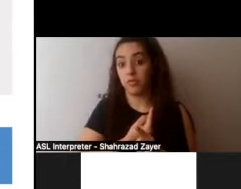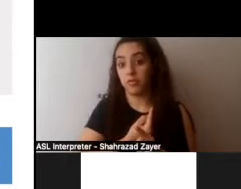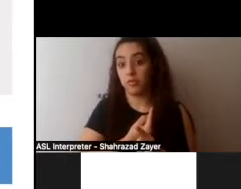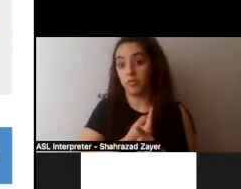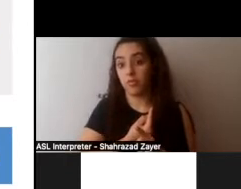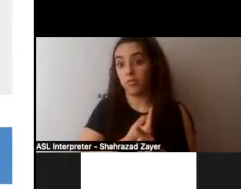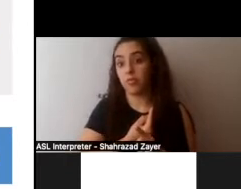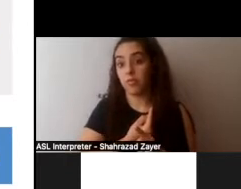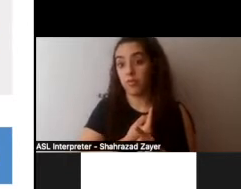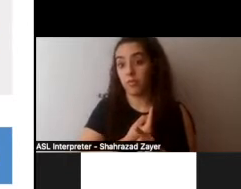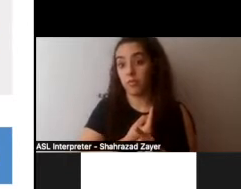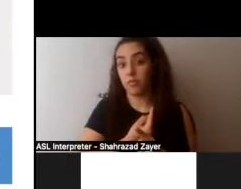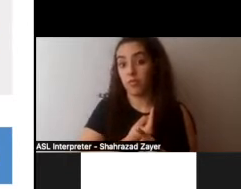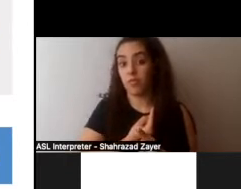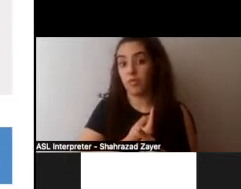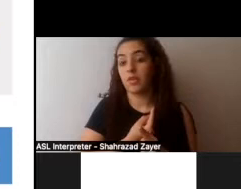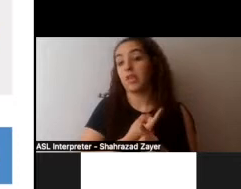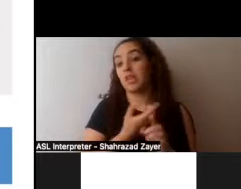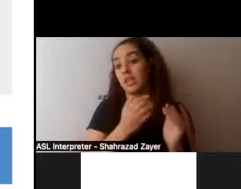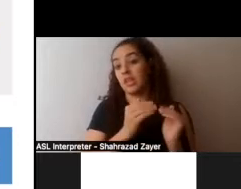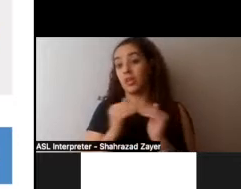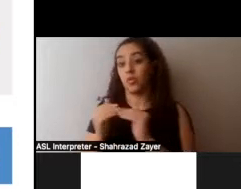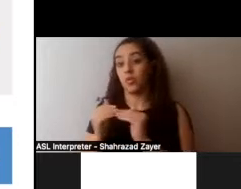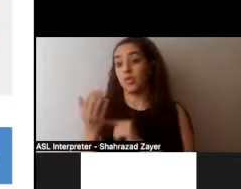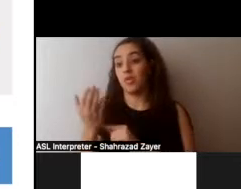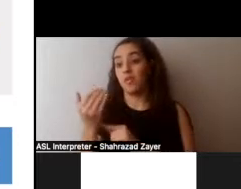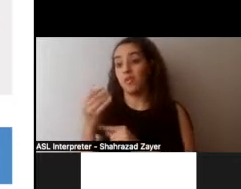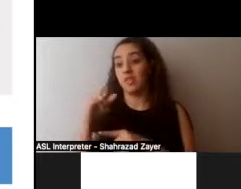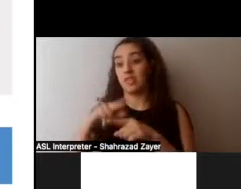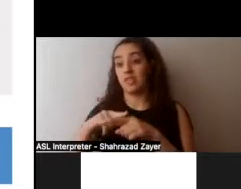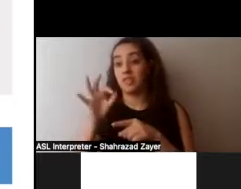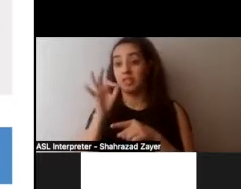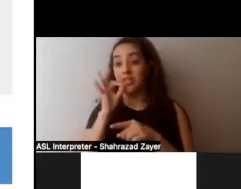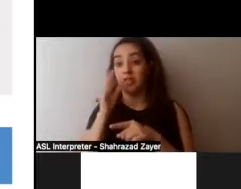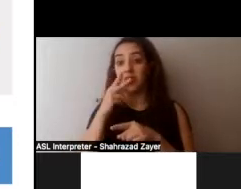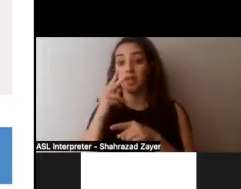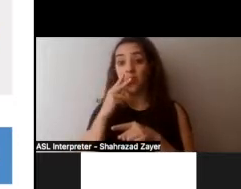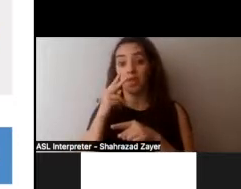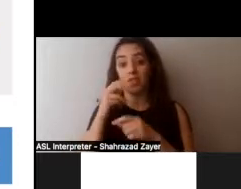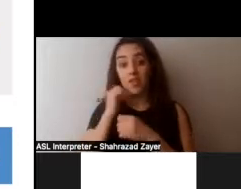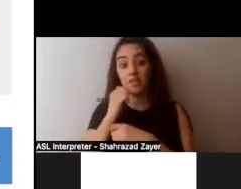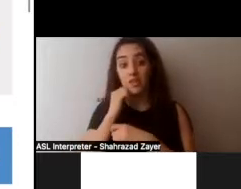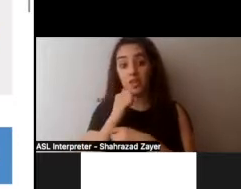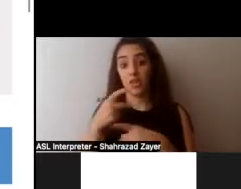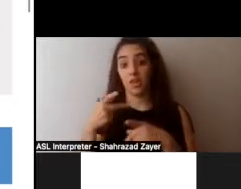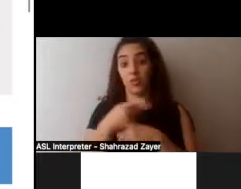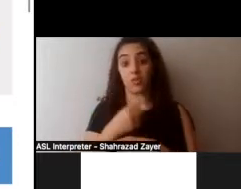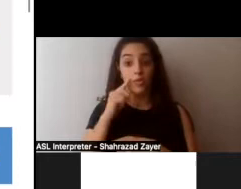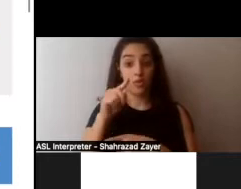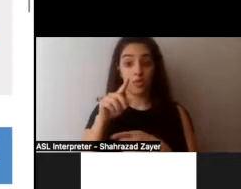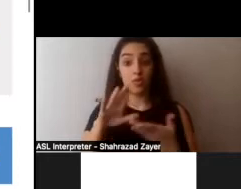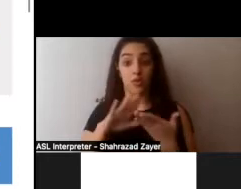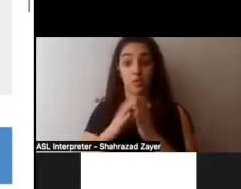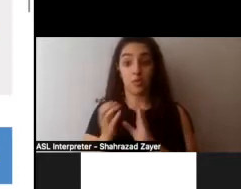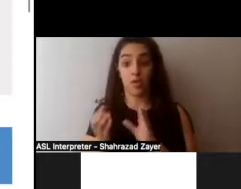15 cigarettes a day. It is worse for you than obesity, and it is likely to increase your risk